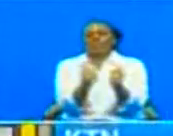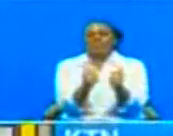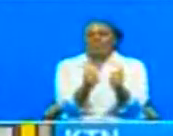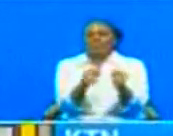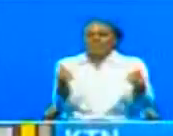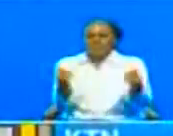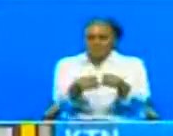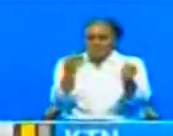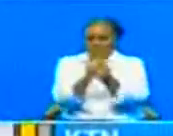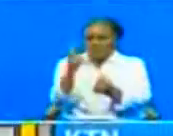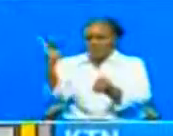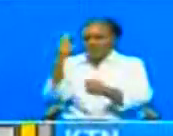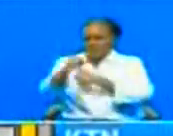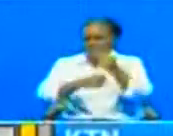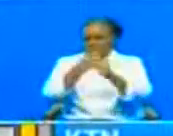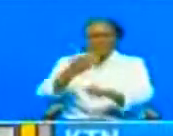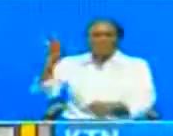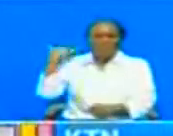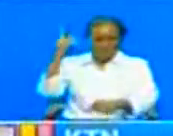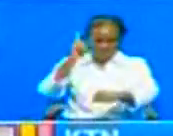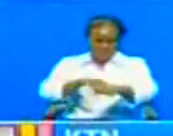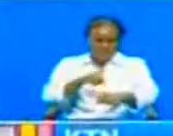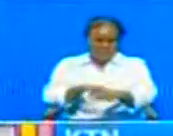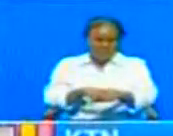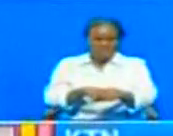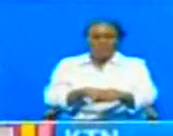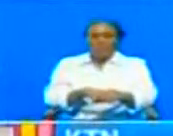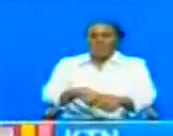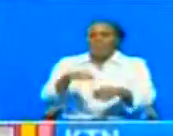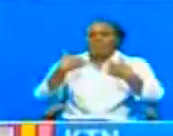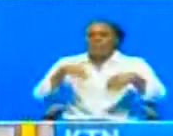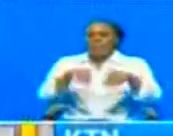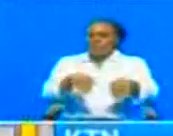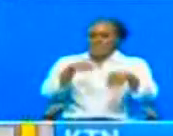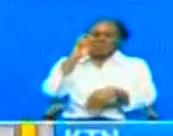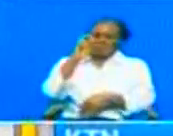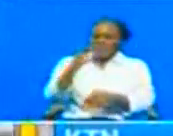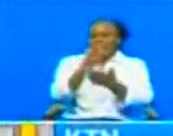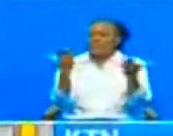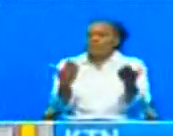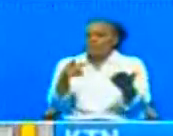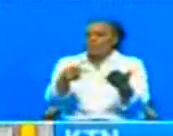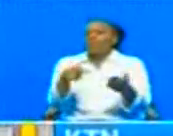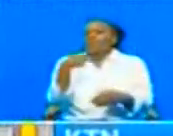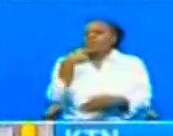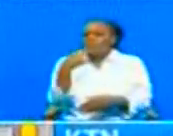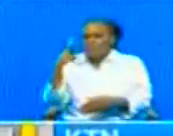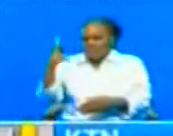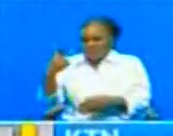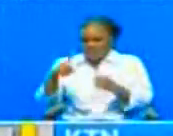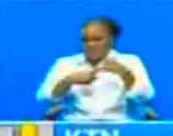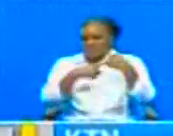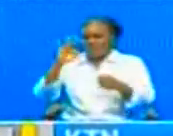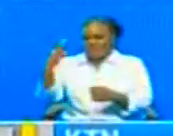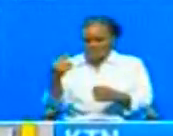Easter break 12 years ago and beyond was a moment motorsport lovers looked forward to, something that the organizers of the 63rd edition